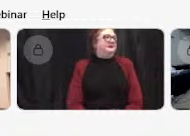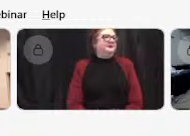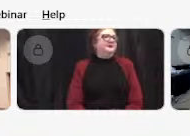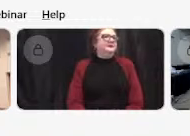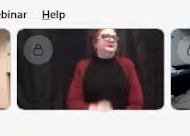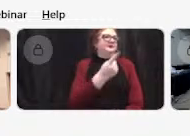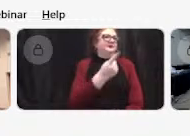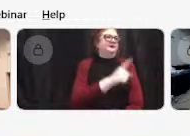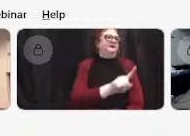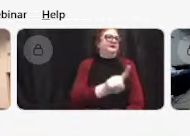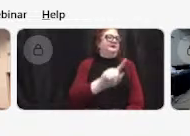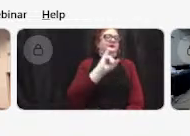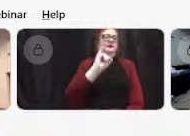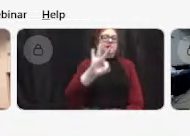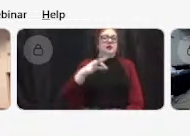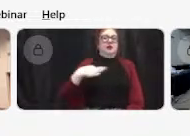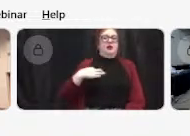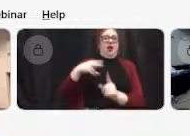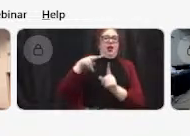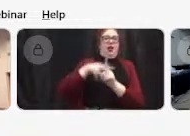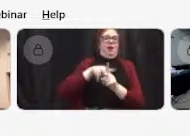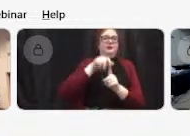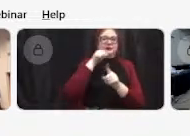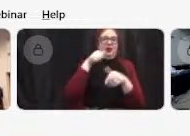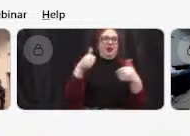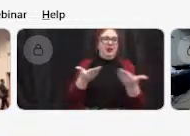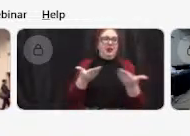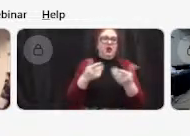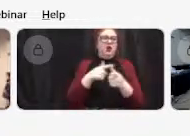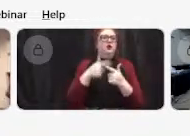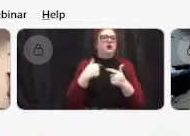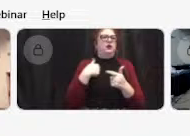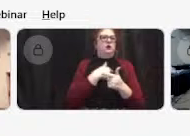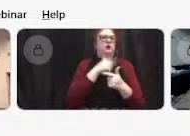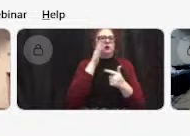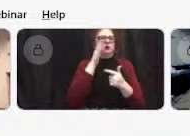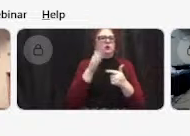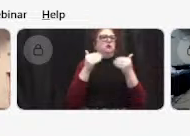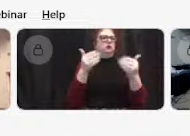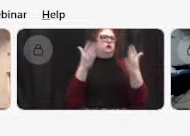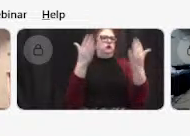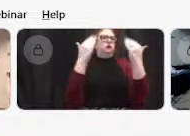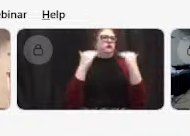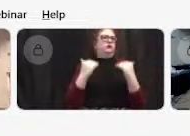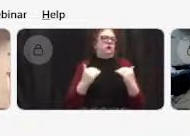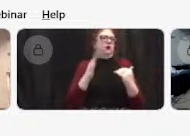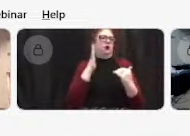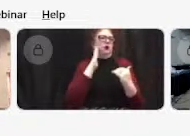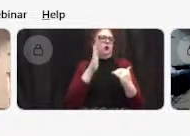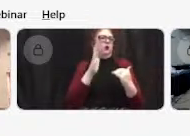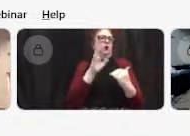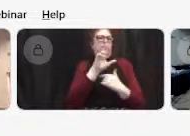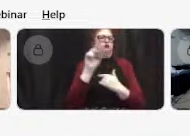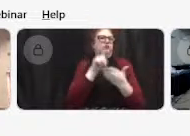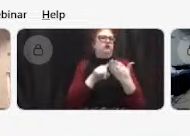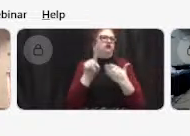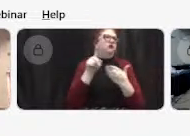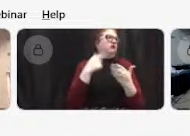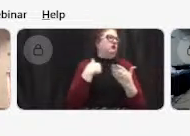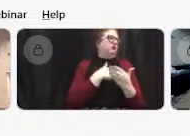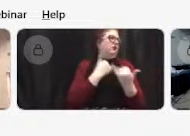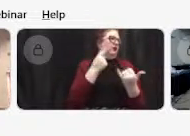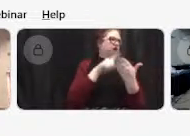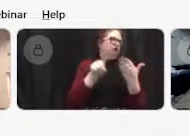If the applicant is not present, then we will have to move forward. We will give them, we're checking, so.